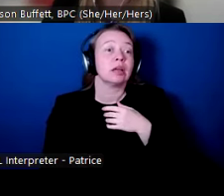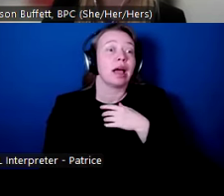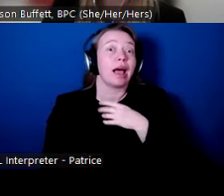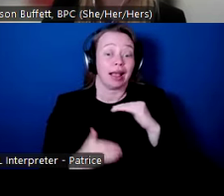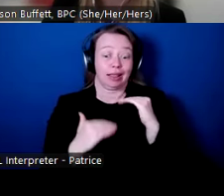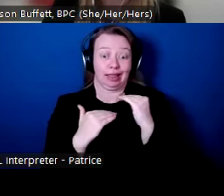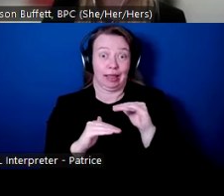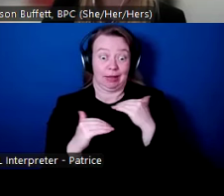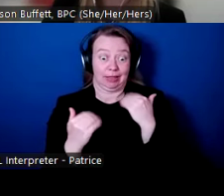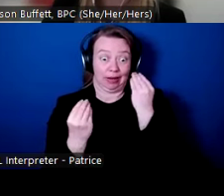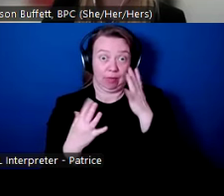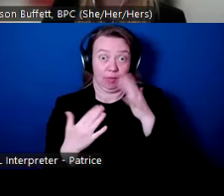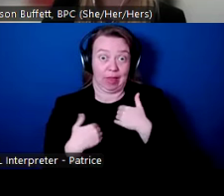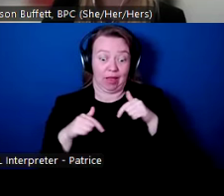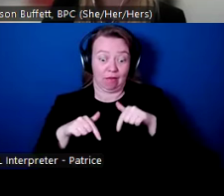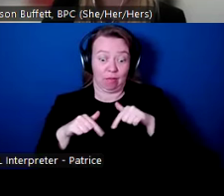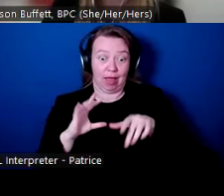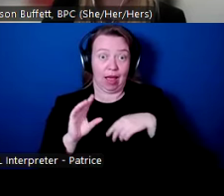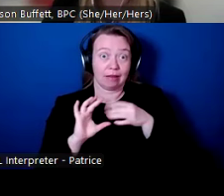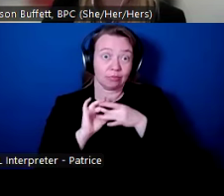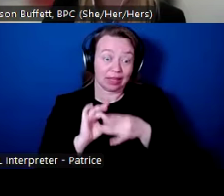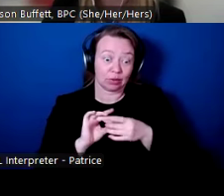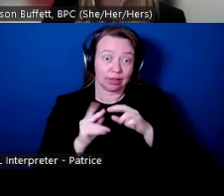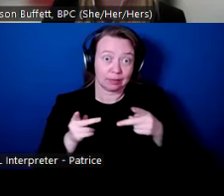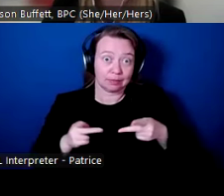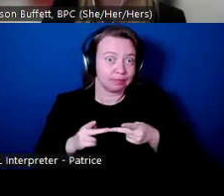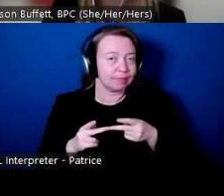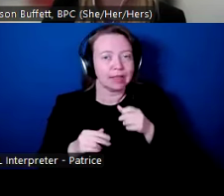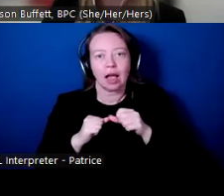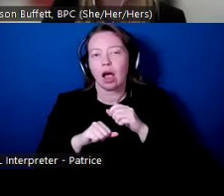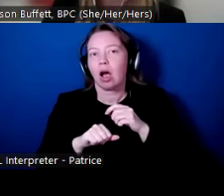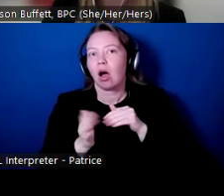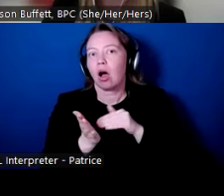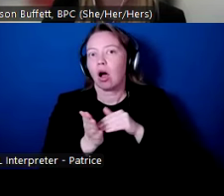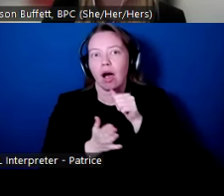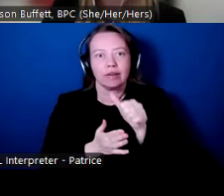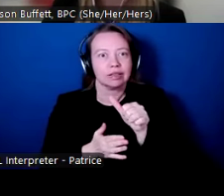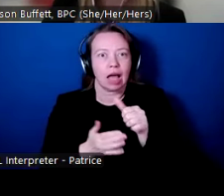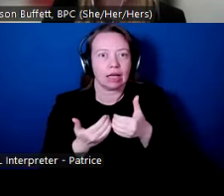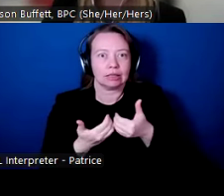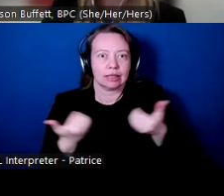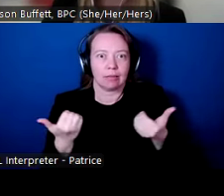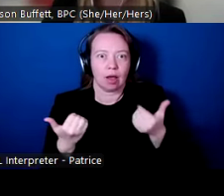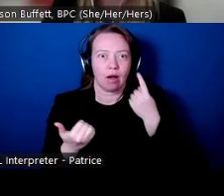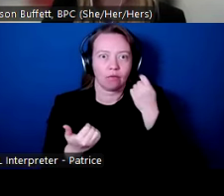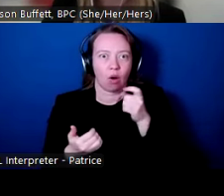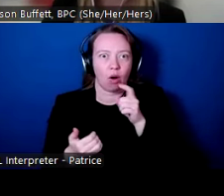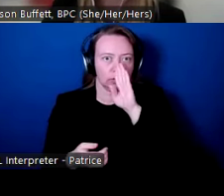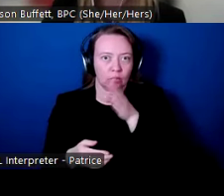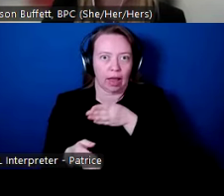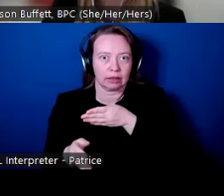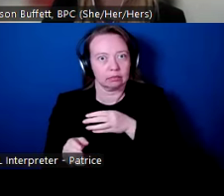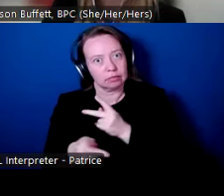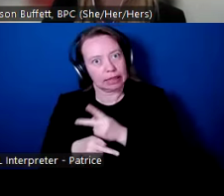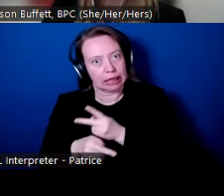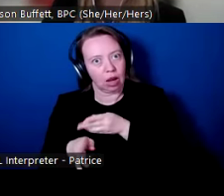data that we do have on this workforce is often not disaggregated by direct care profession. This limits